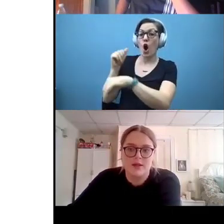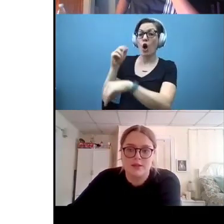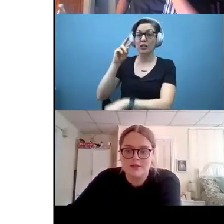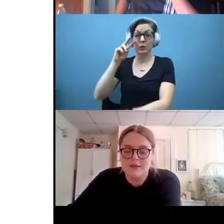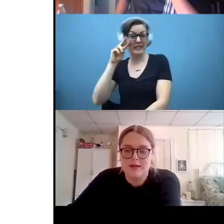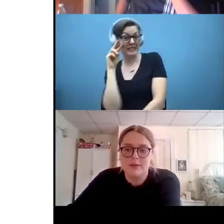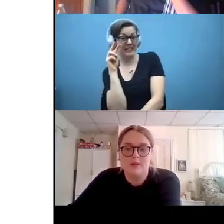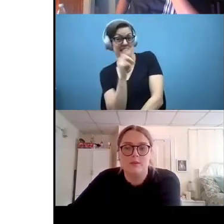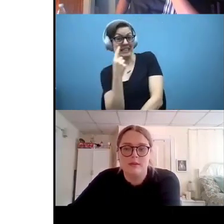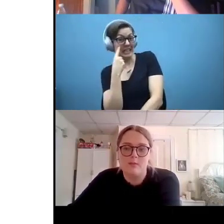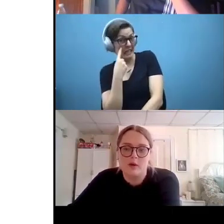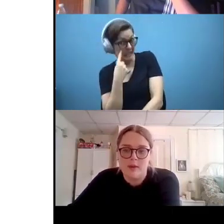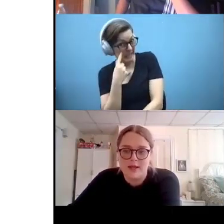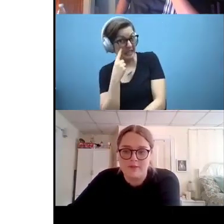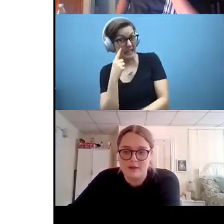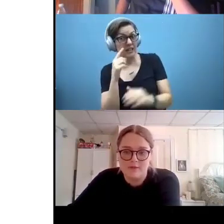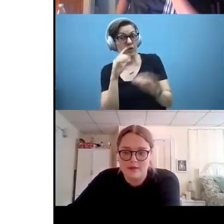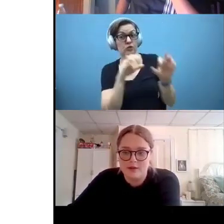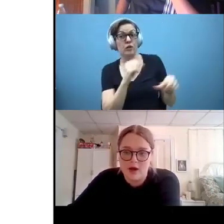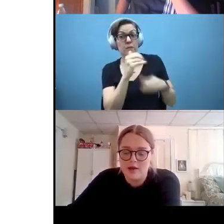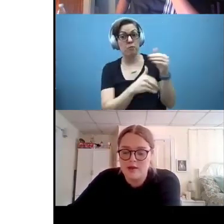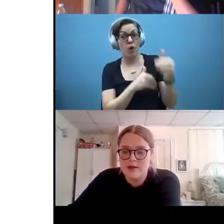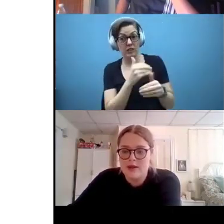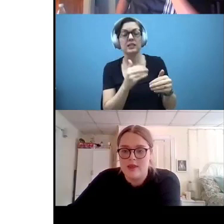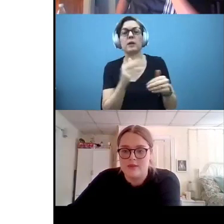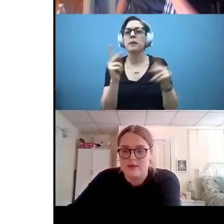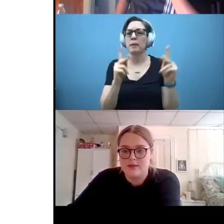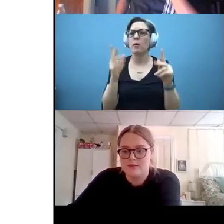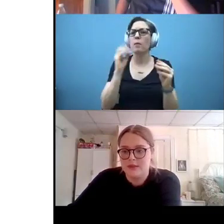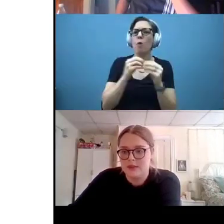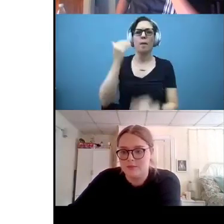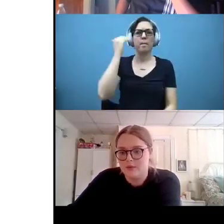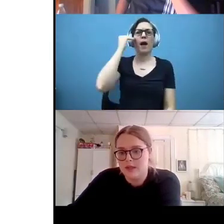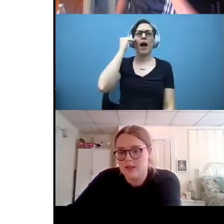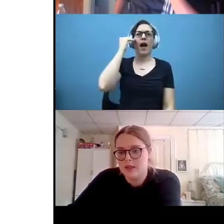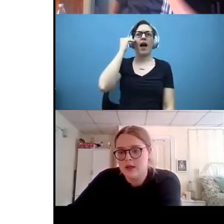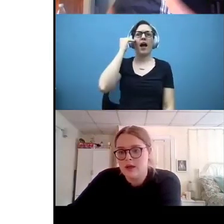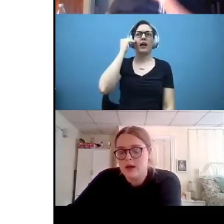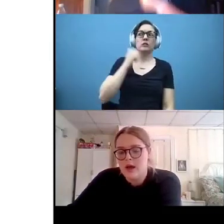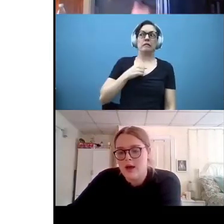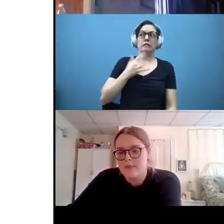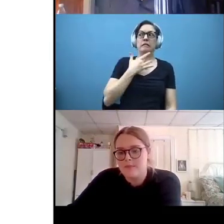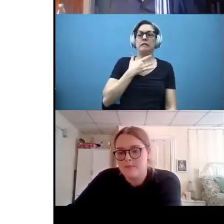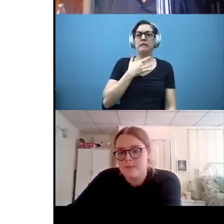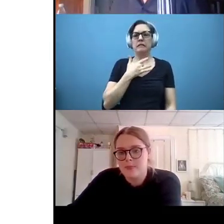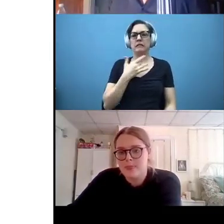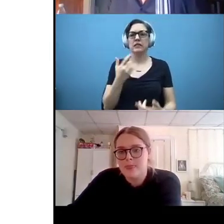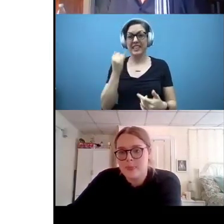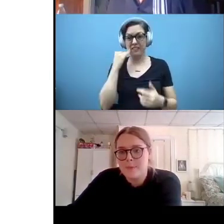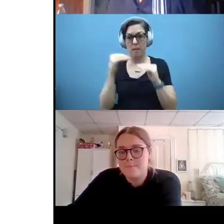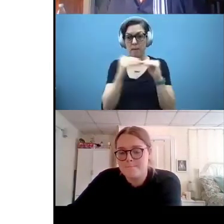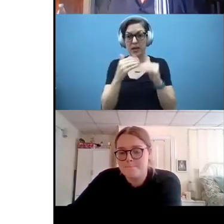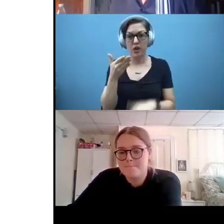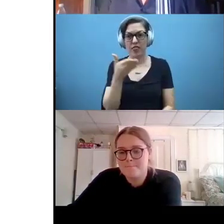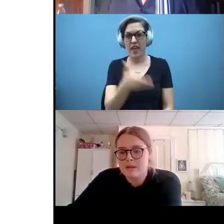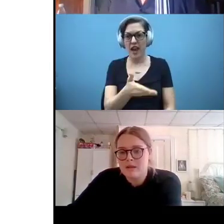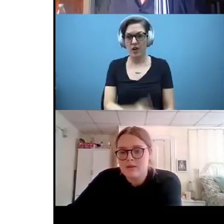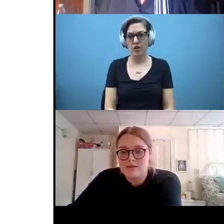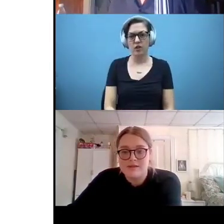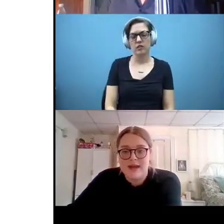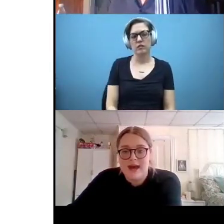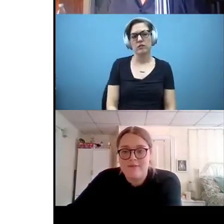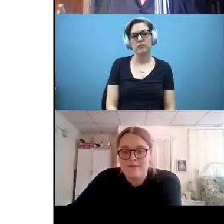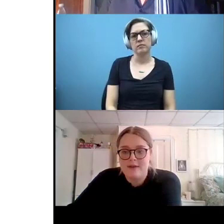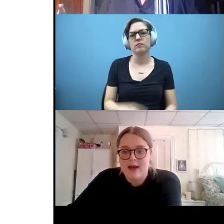when it occurs, everyone would be more mindful of the law. I think that's a really good point. I think it's a great point.